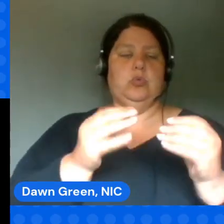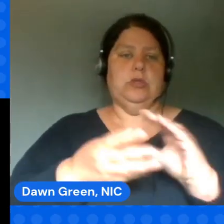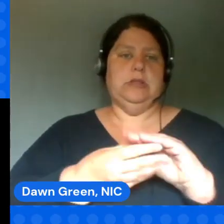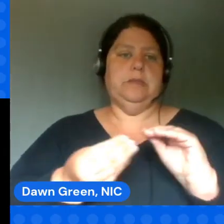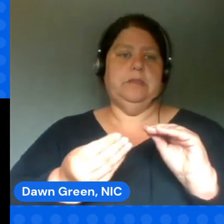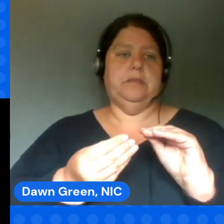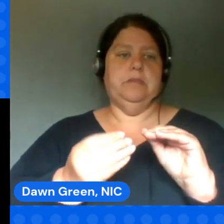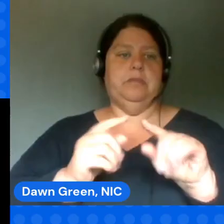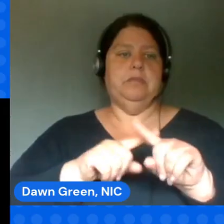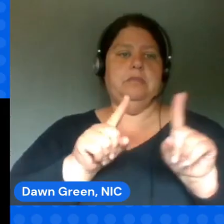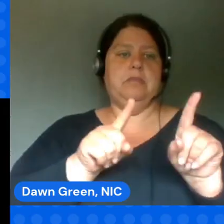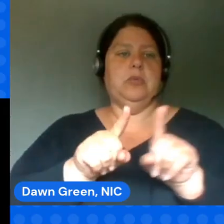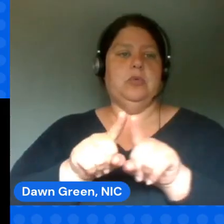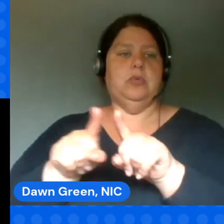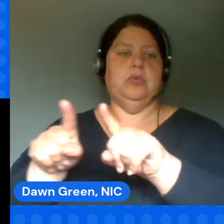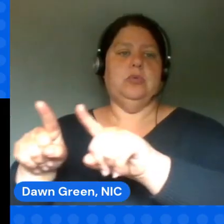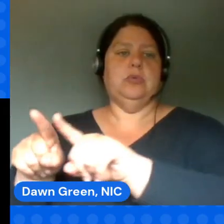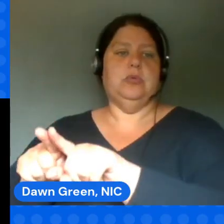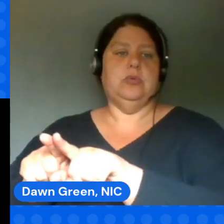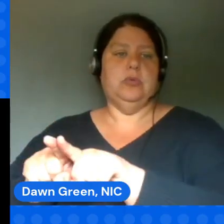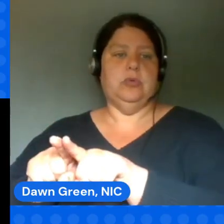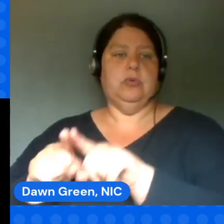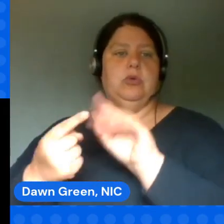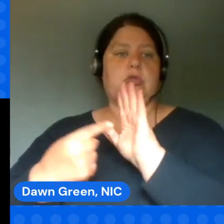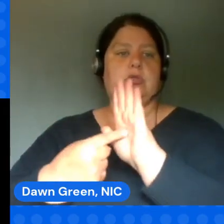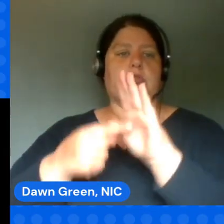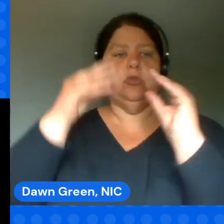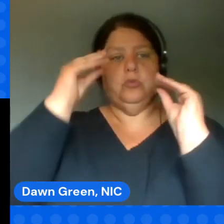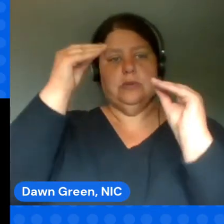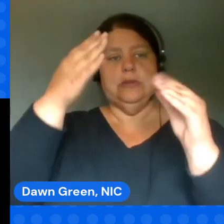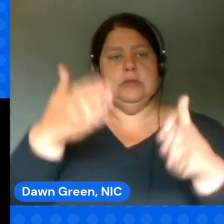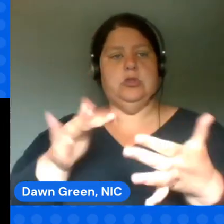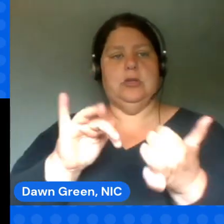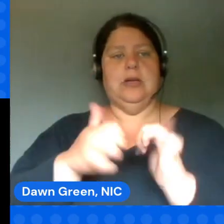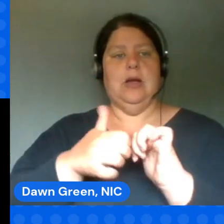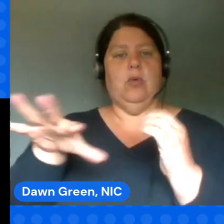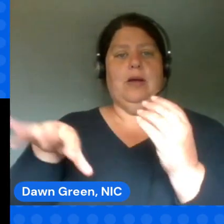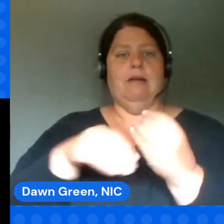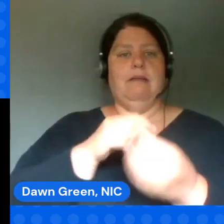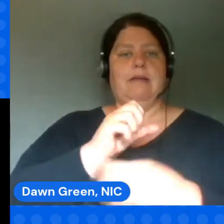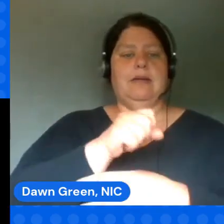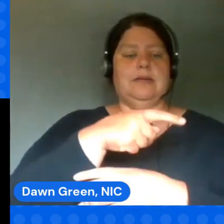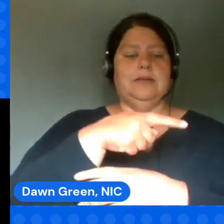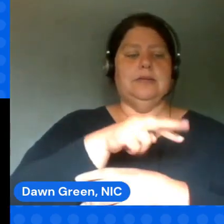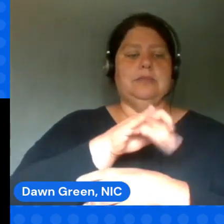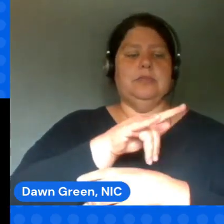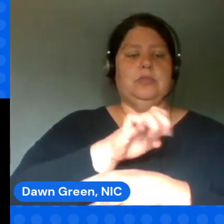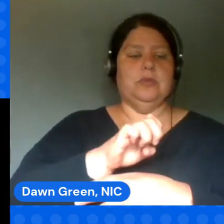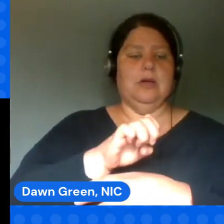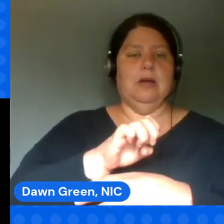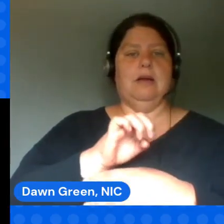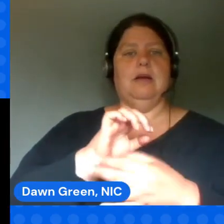then also showing teachers how to add sprites or to get to the library. And so